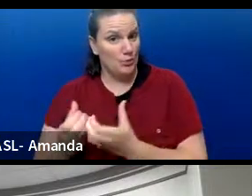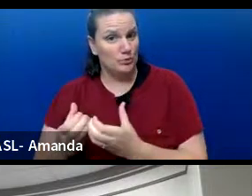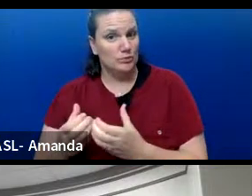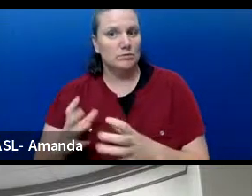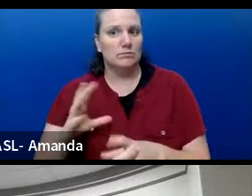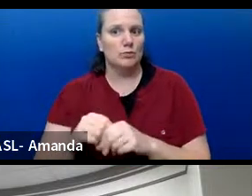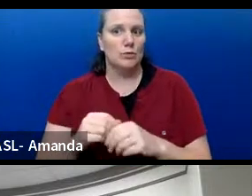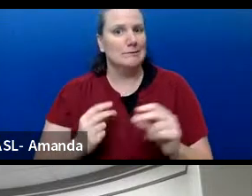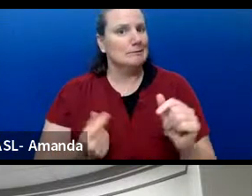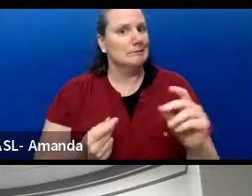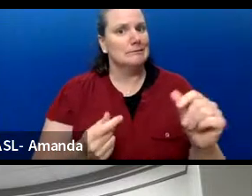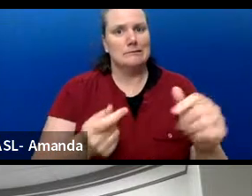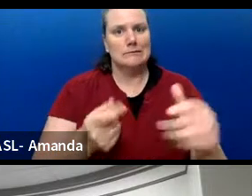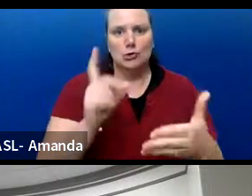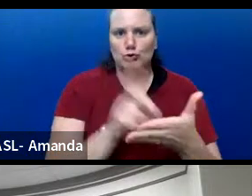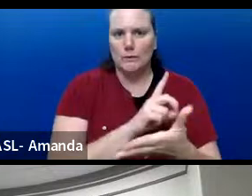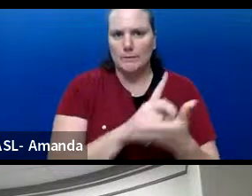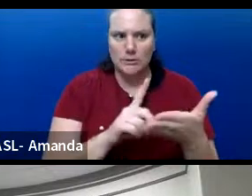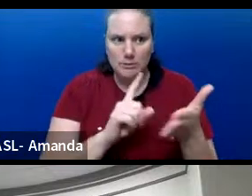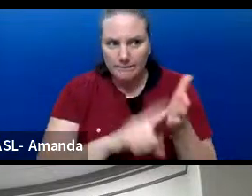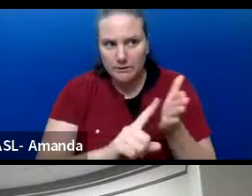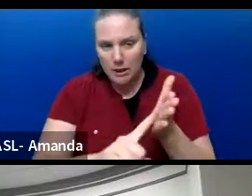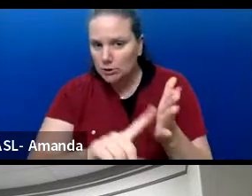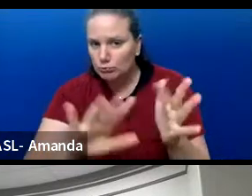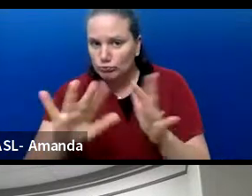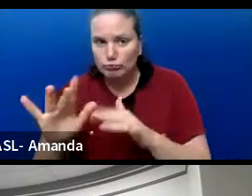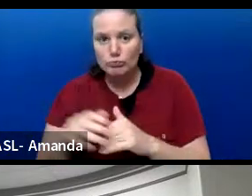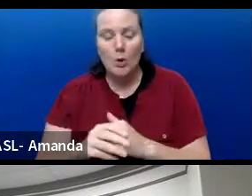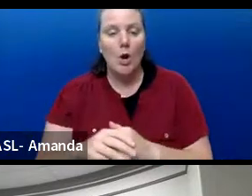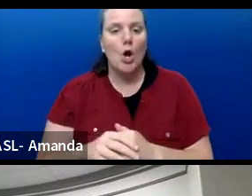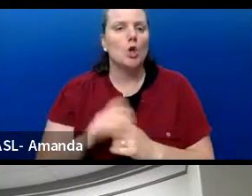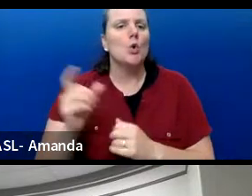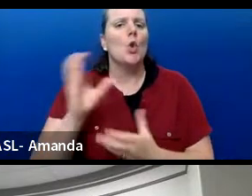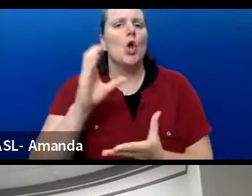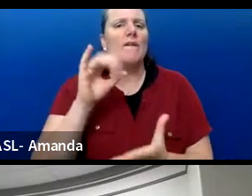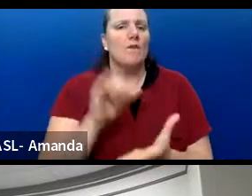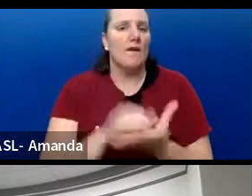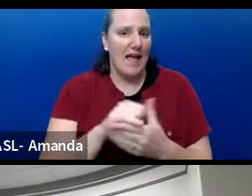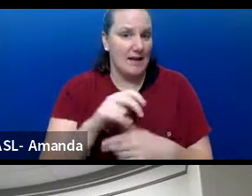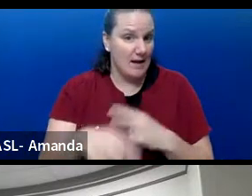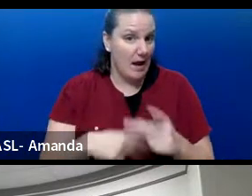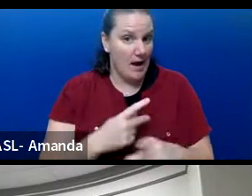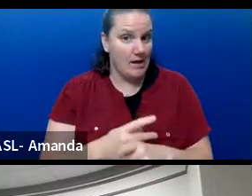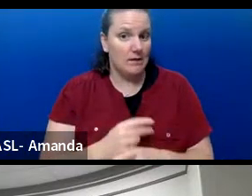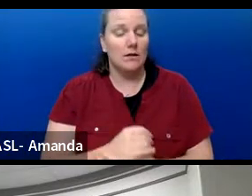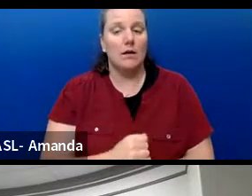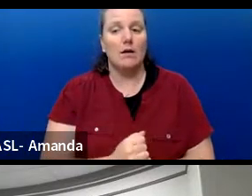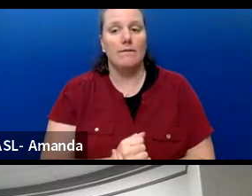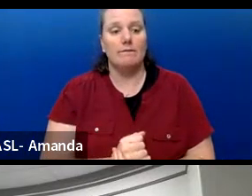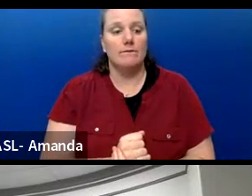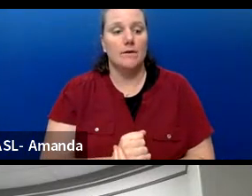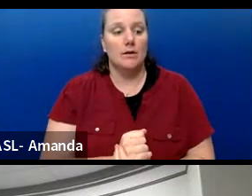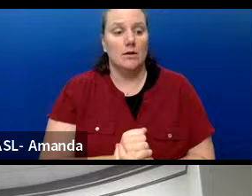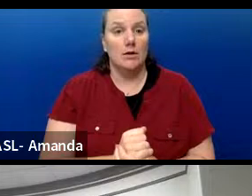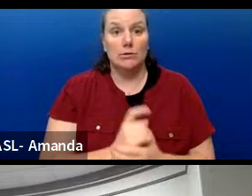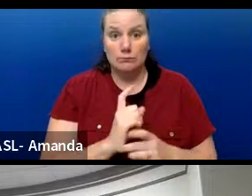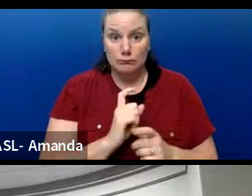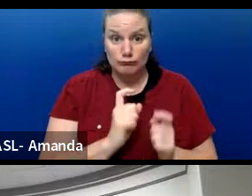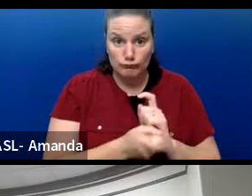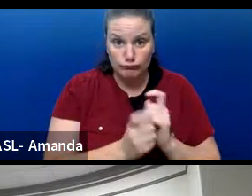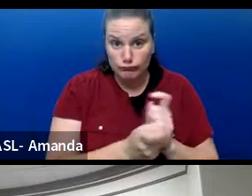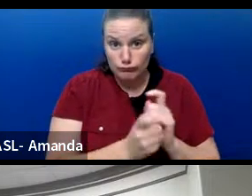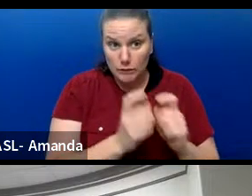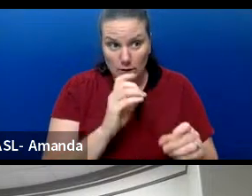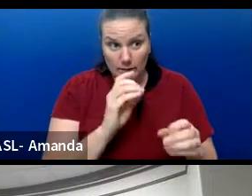expedite discrimination investigations. Are you looking for that type of correction in these